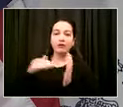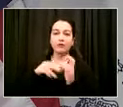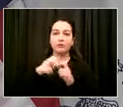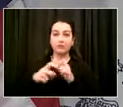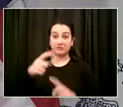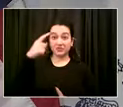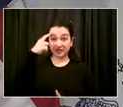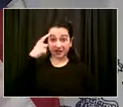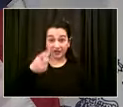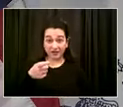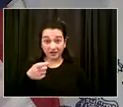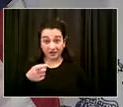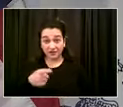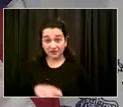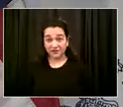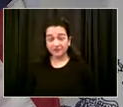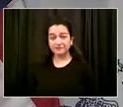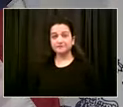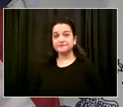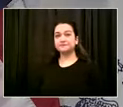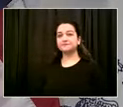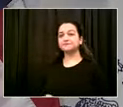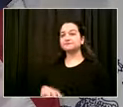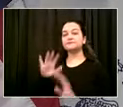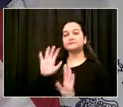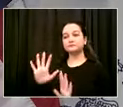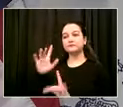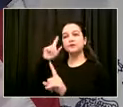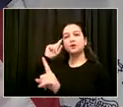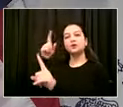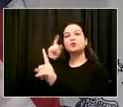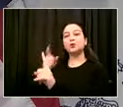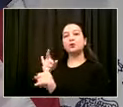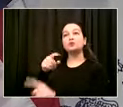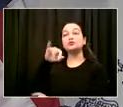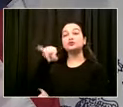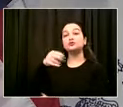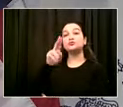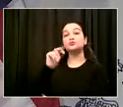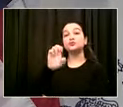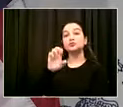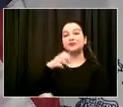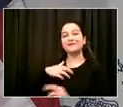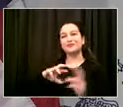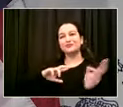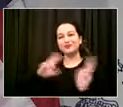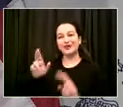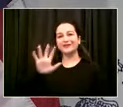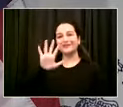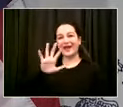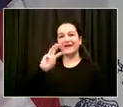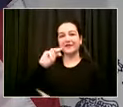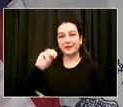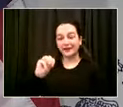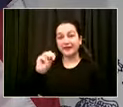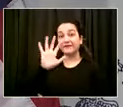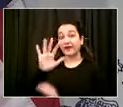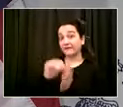Andrew, you've asked the most essential question, and I'll tell you this. We got thrown a curveball by Mother Nature last week, and it turned out to be a lot worse than